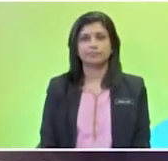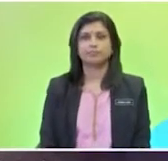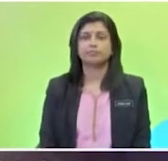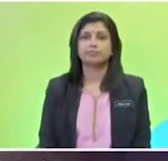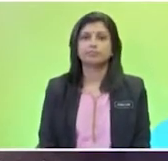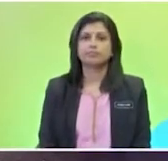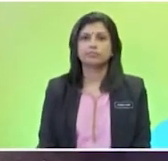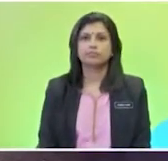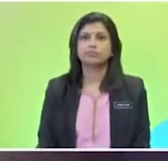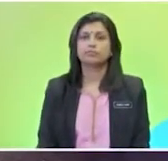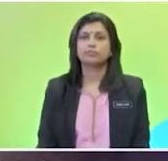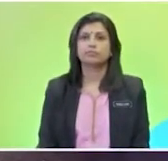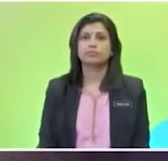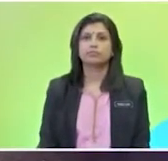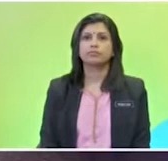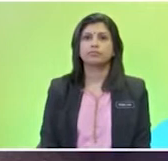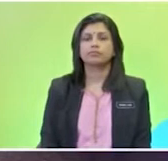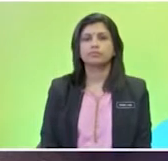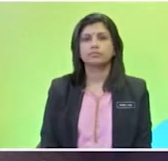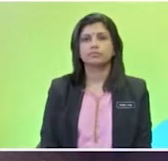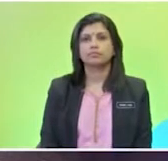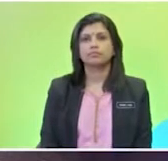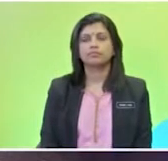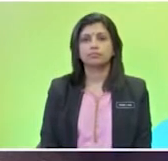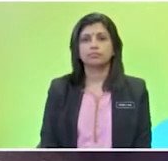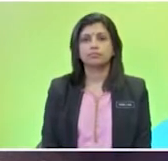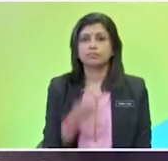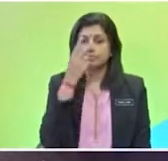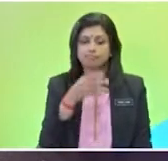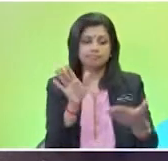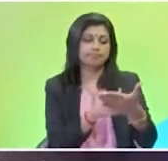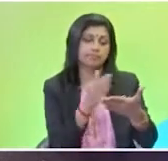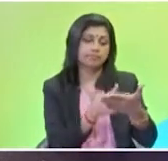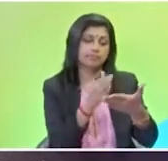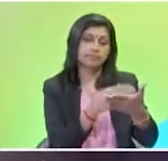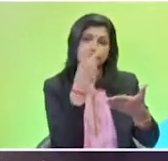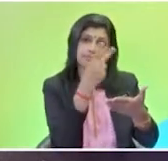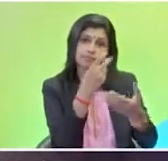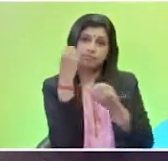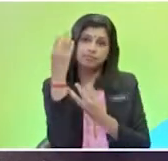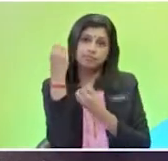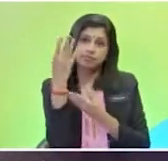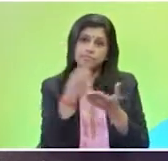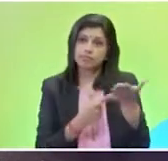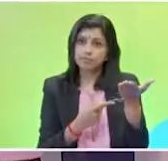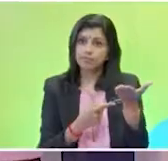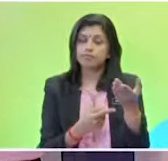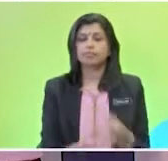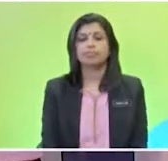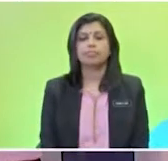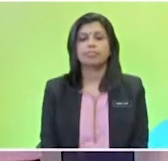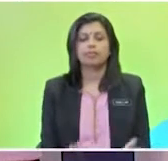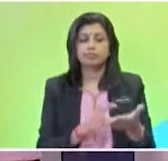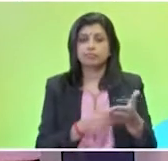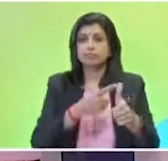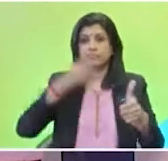time. Okay. You have to solve the riddle by going through the information in your hand. Okay, let's go through it very quickly. We have the first